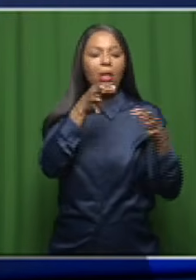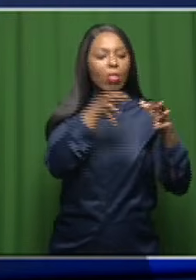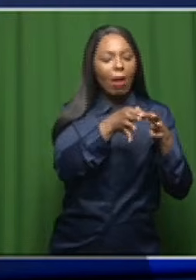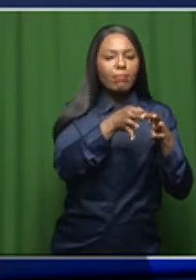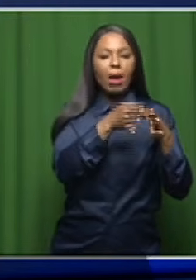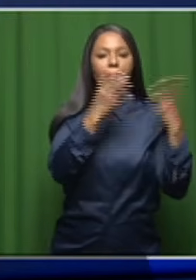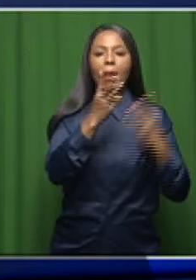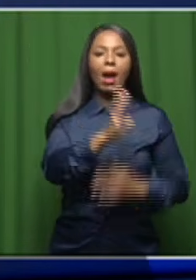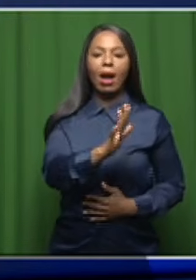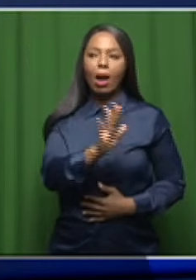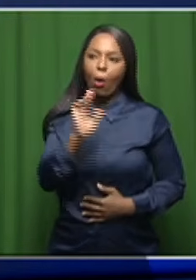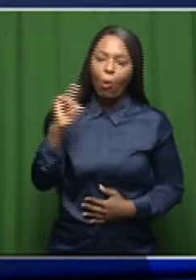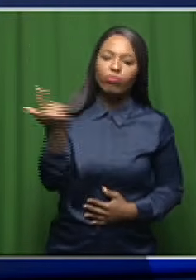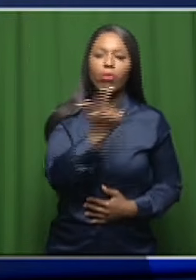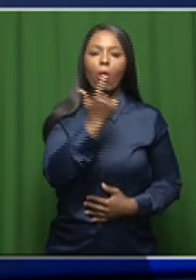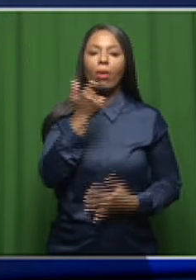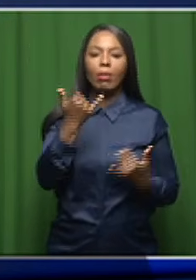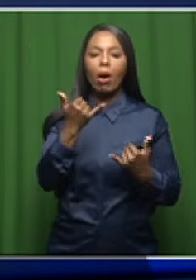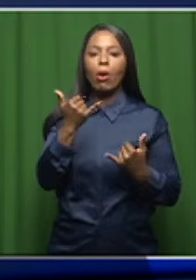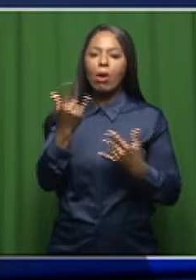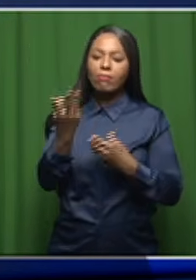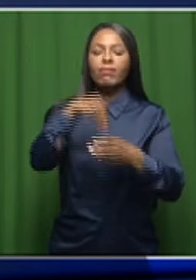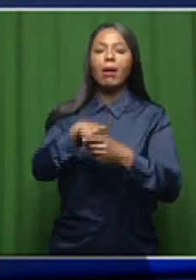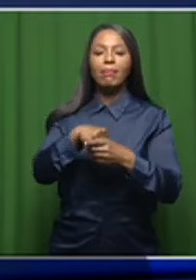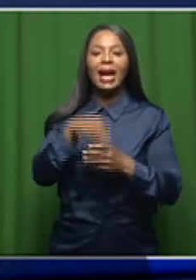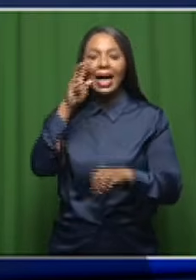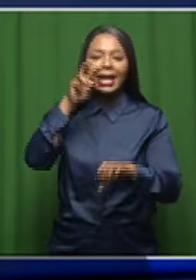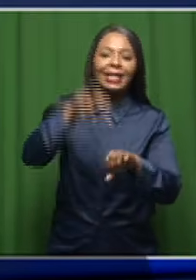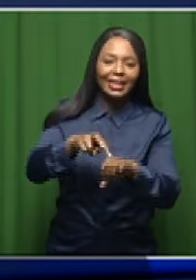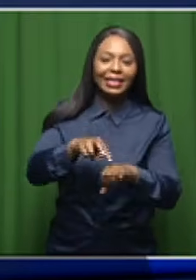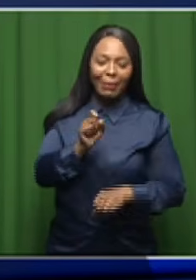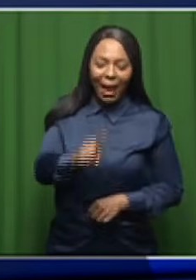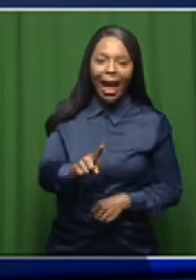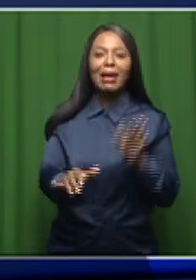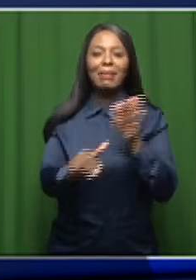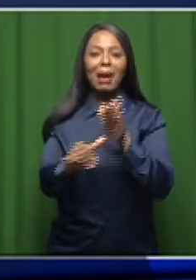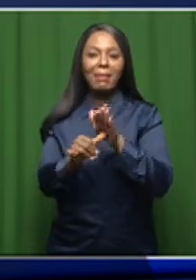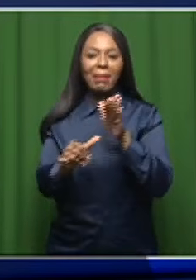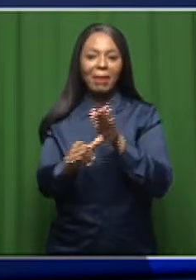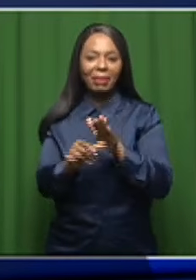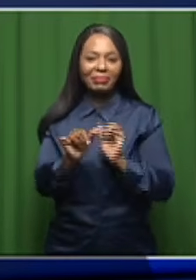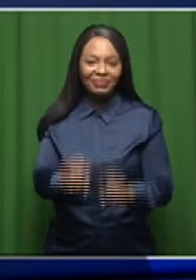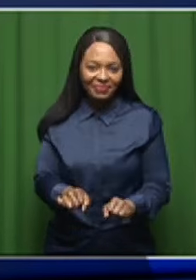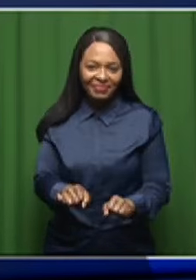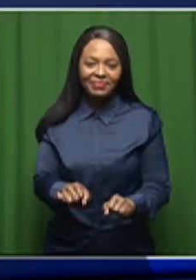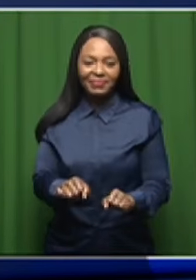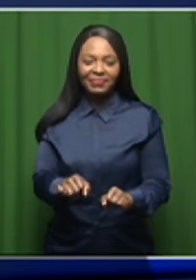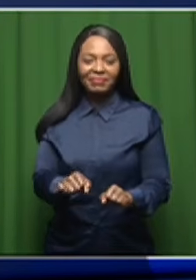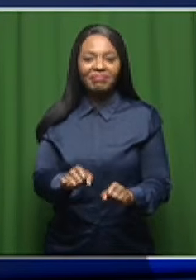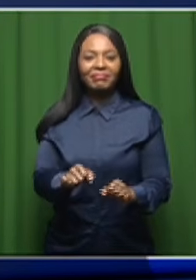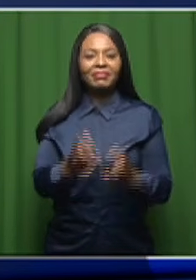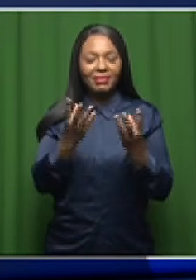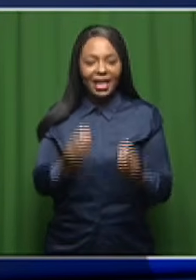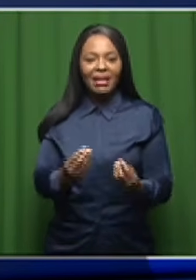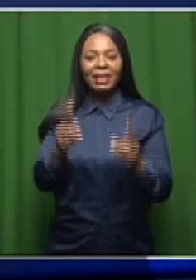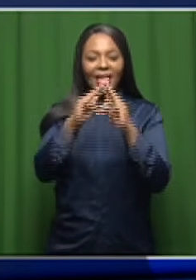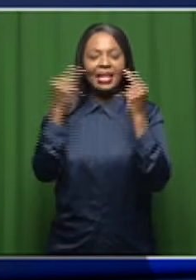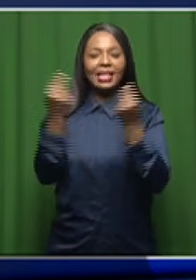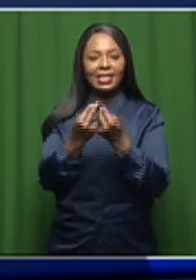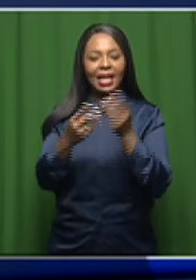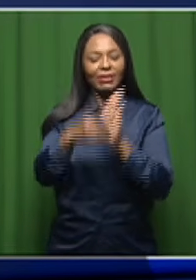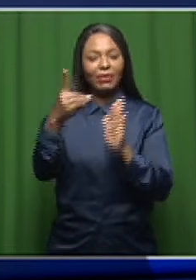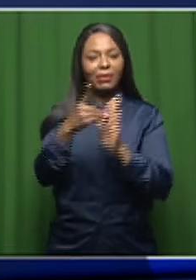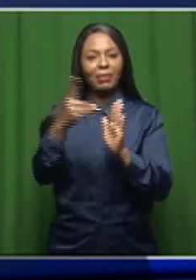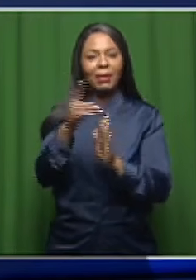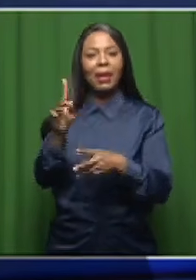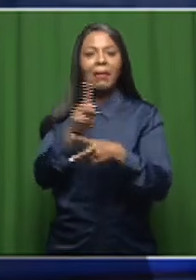the citizen is also looking for, right, as I said. So we've got the analogy, you find it in the National Development Plan, of